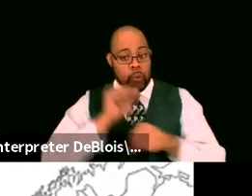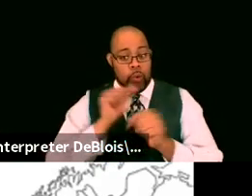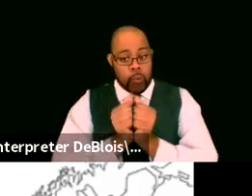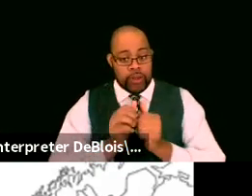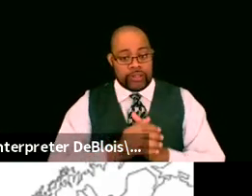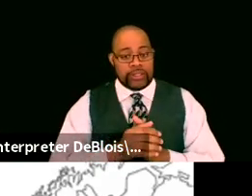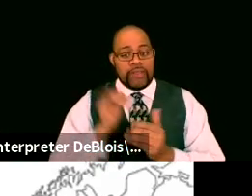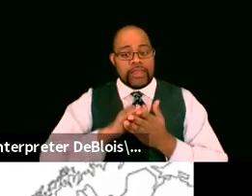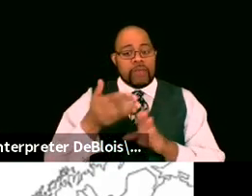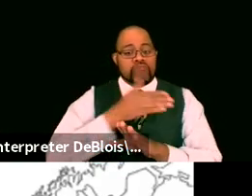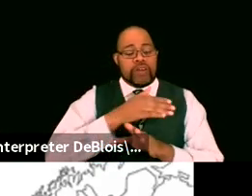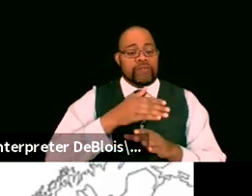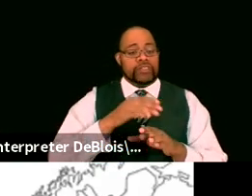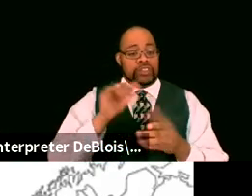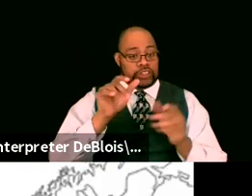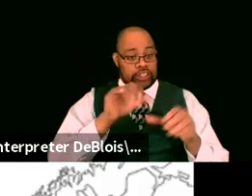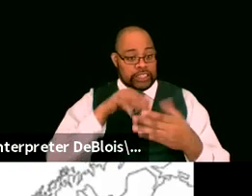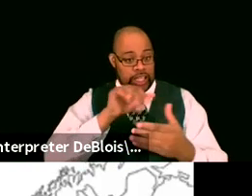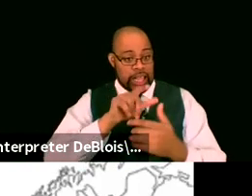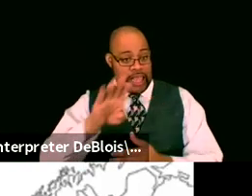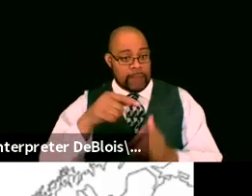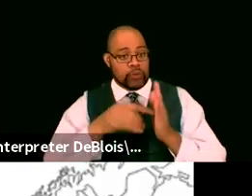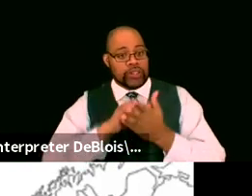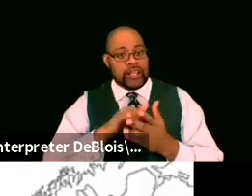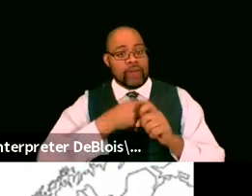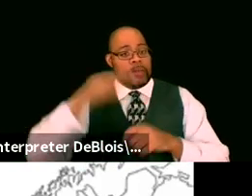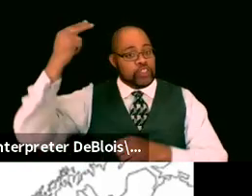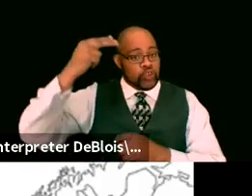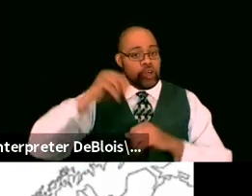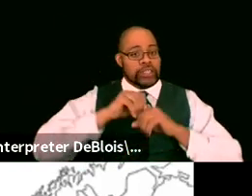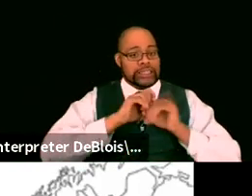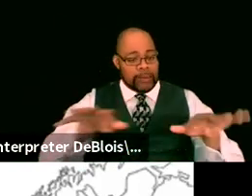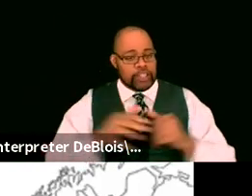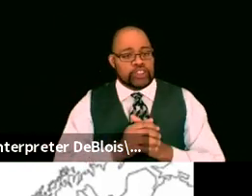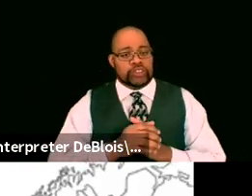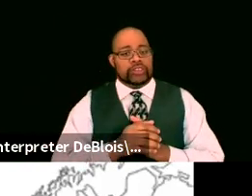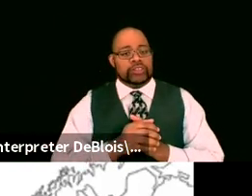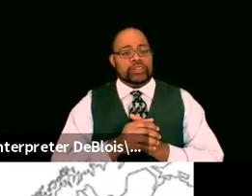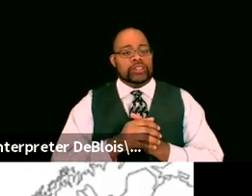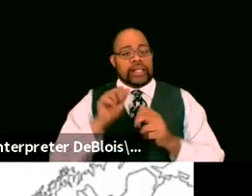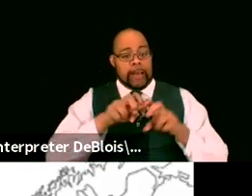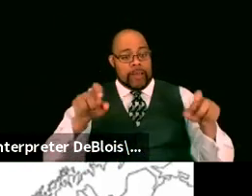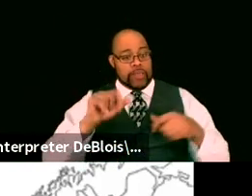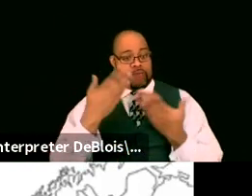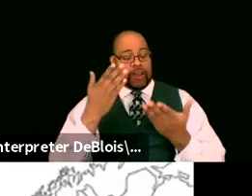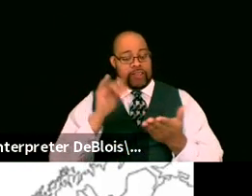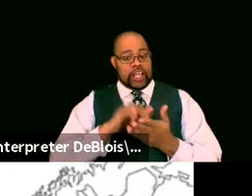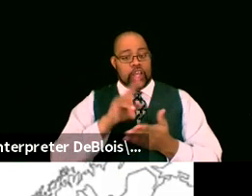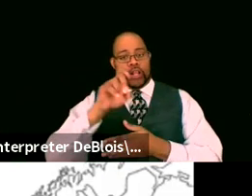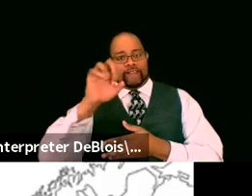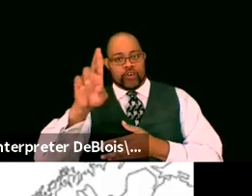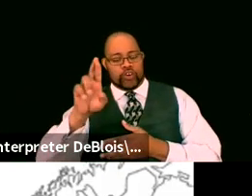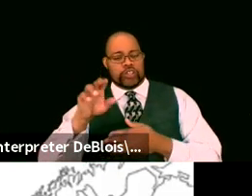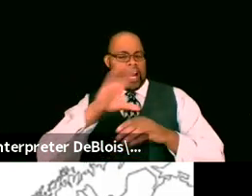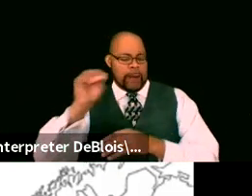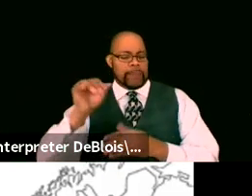that in a previous study done by the lab, it was shown that from historical contamination incidents in our panel that was provided by Unilever, the most